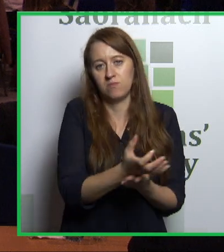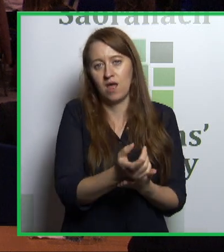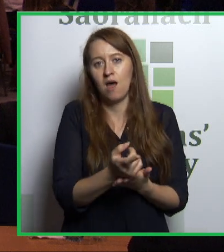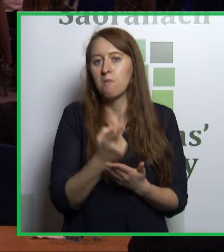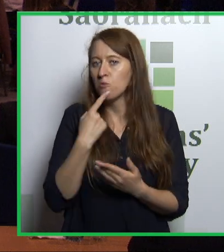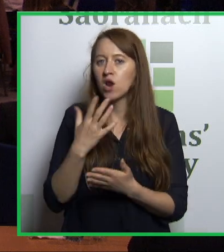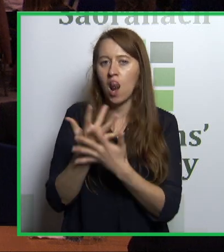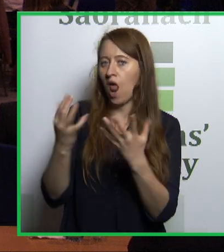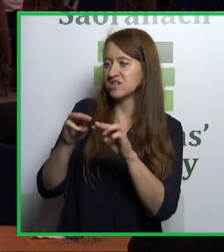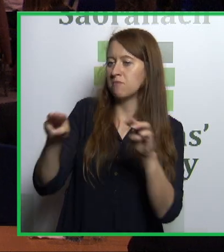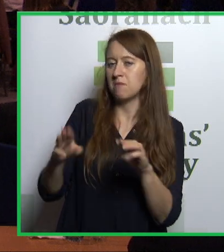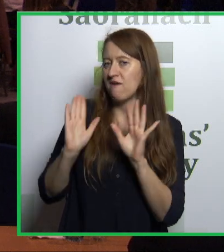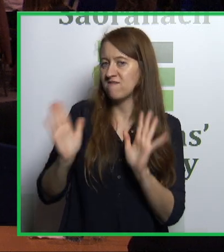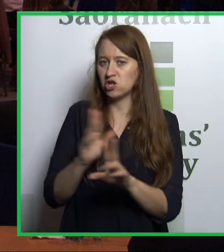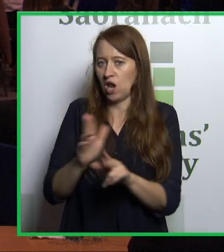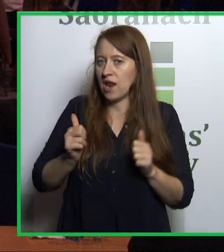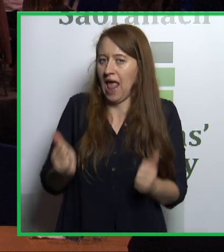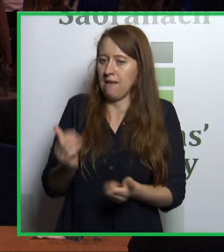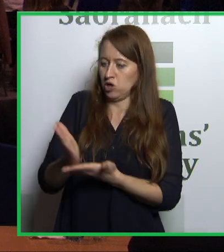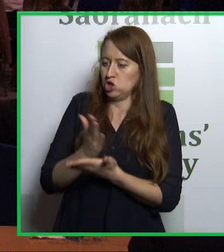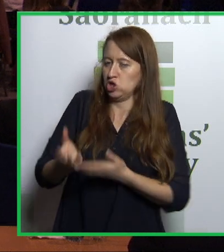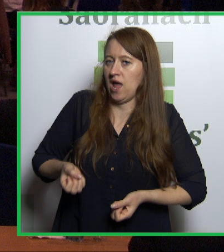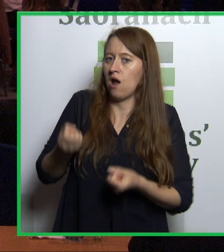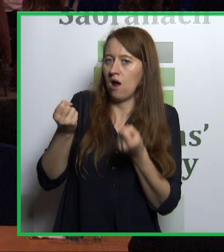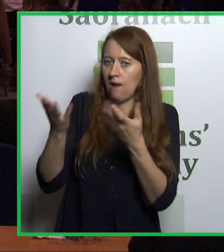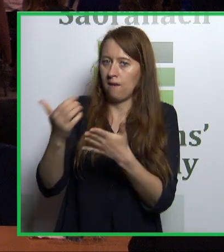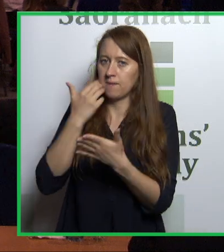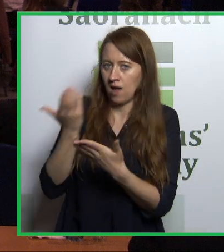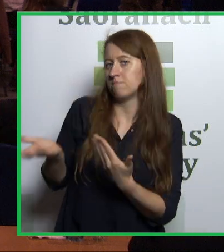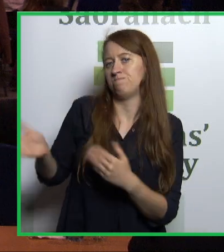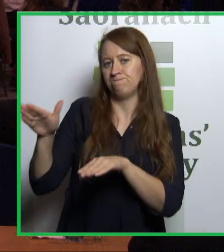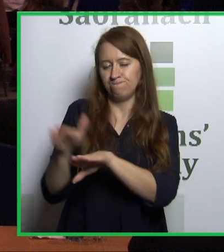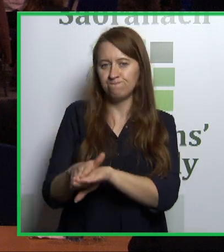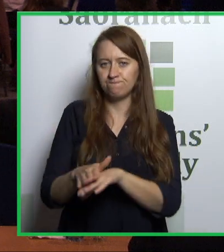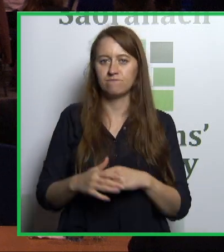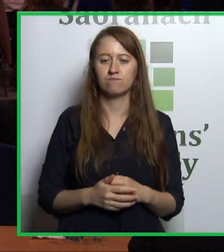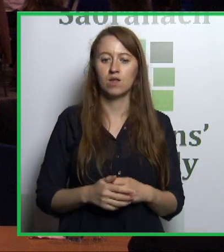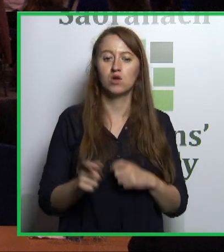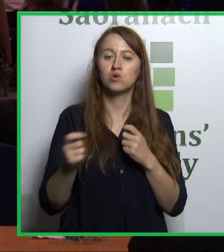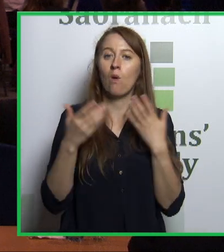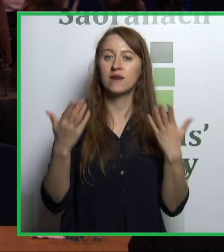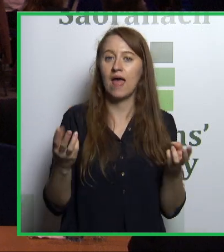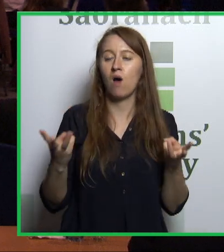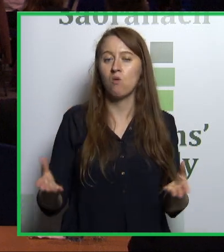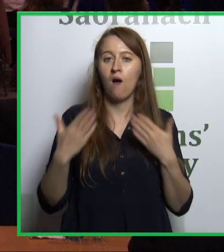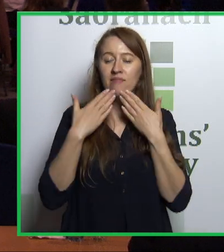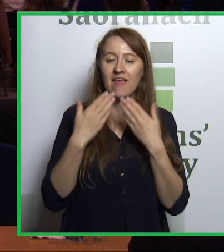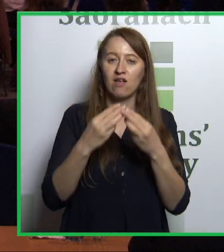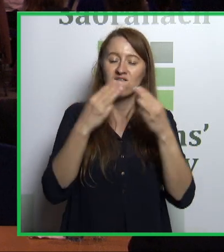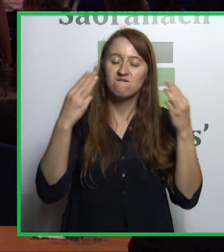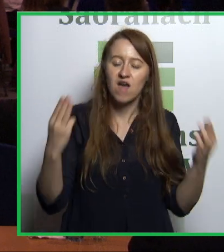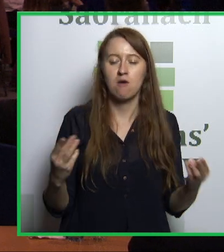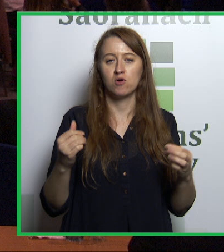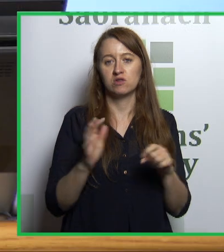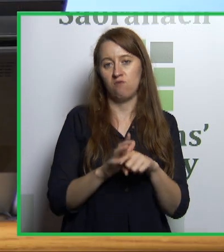So in closing, I just want to say a few broad thanks for today, just in terms of putting everybody together. If you can just bear with me very